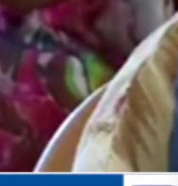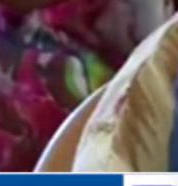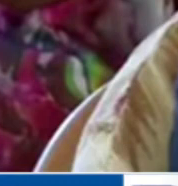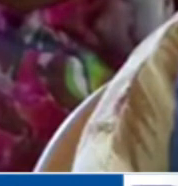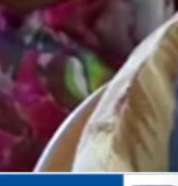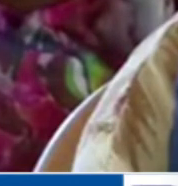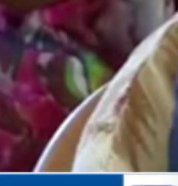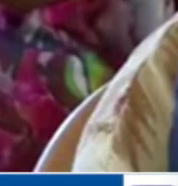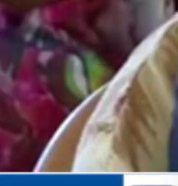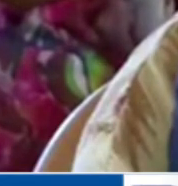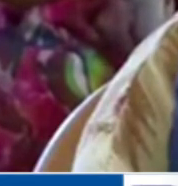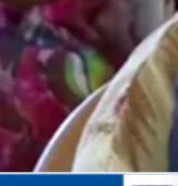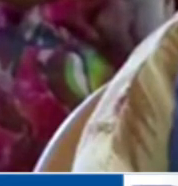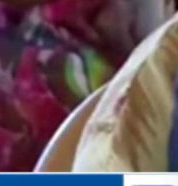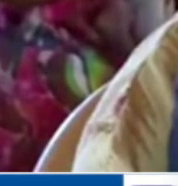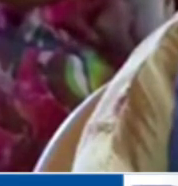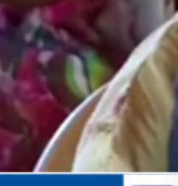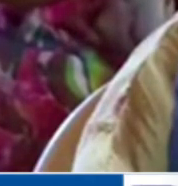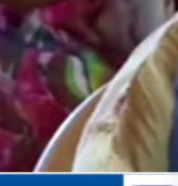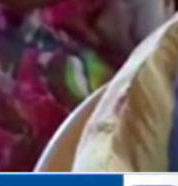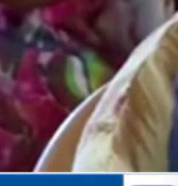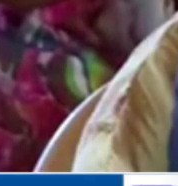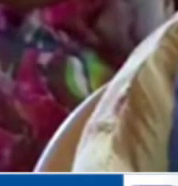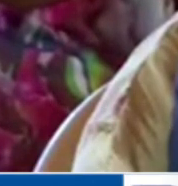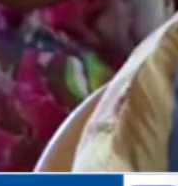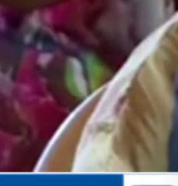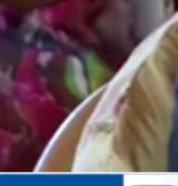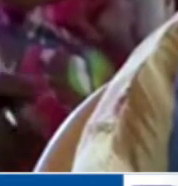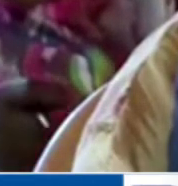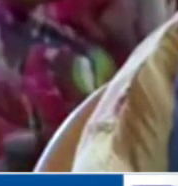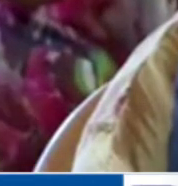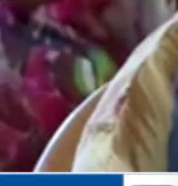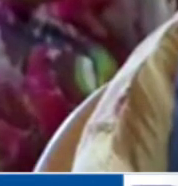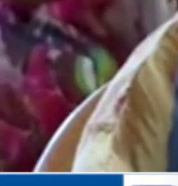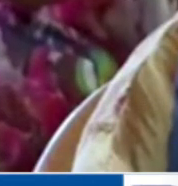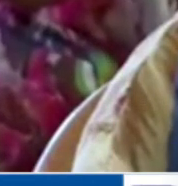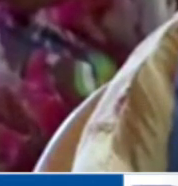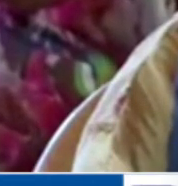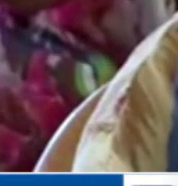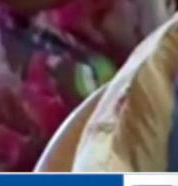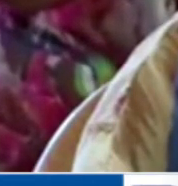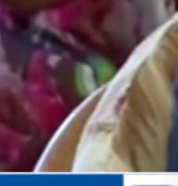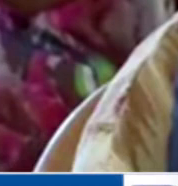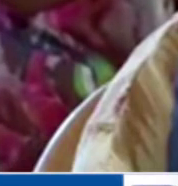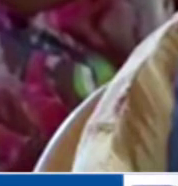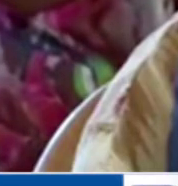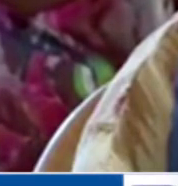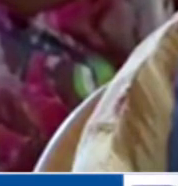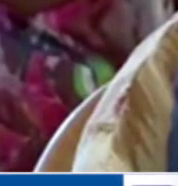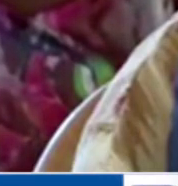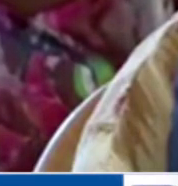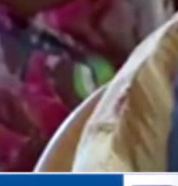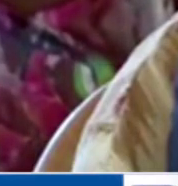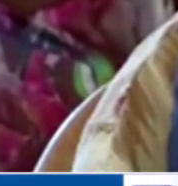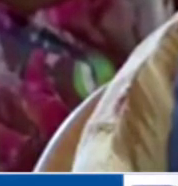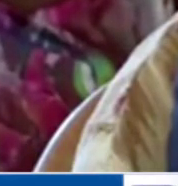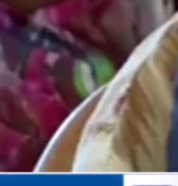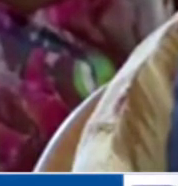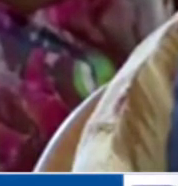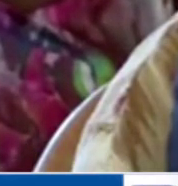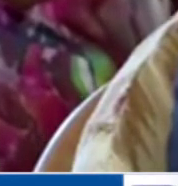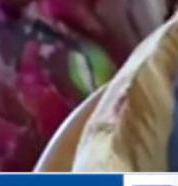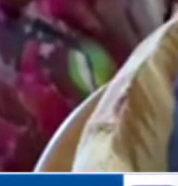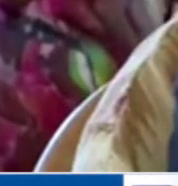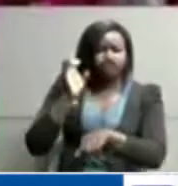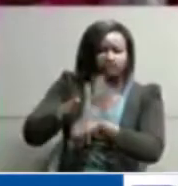immediately. His Excellency mentioned the issue of the possibility of orofico. Yes,